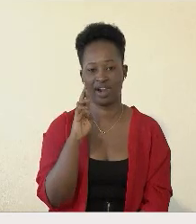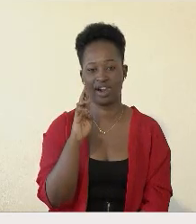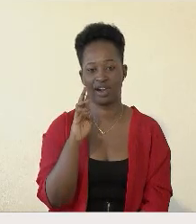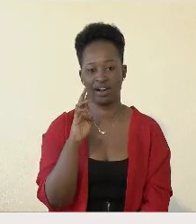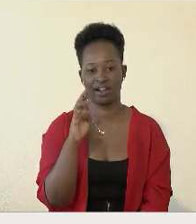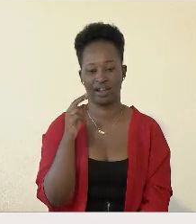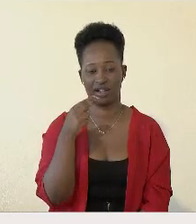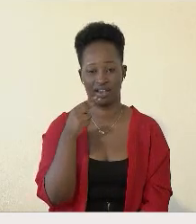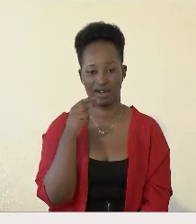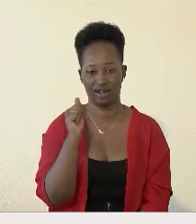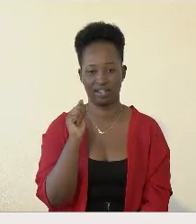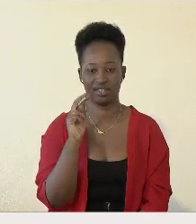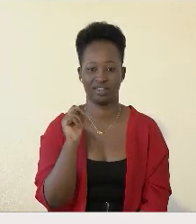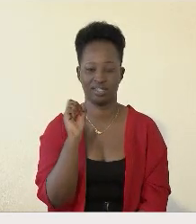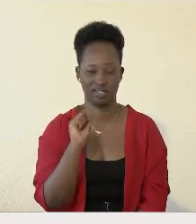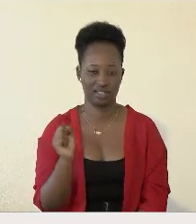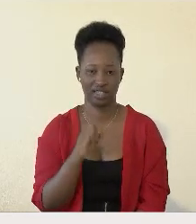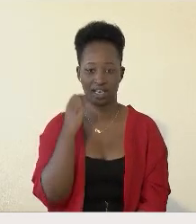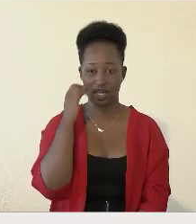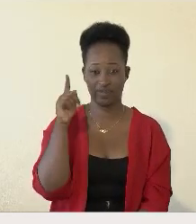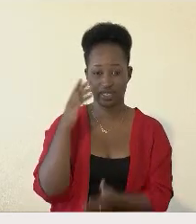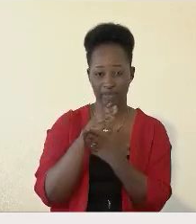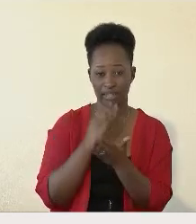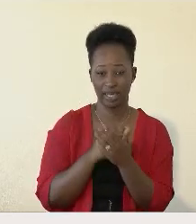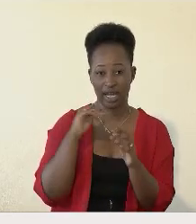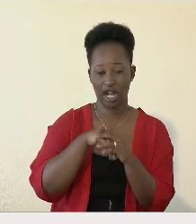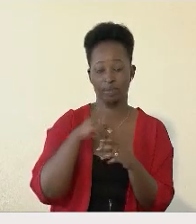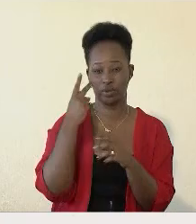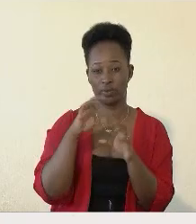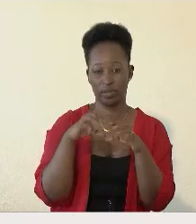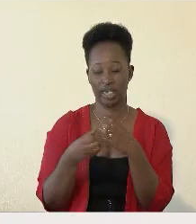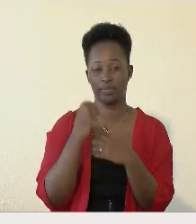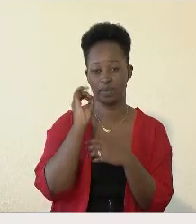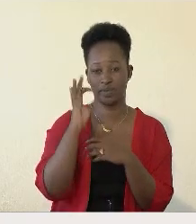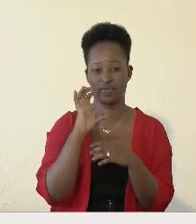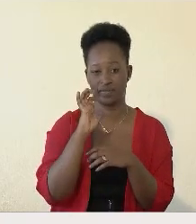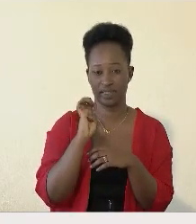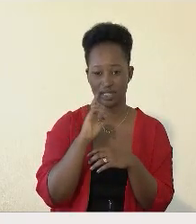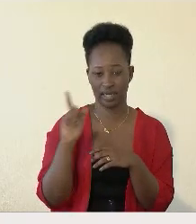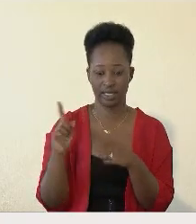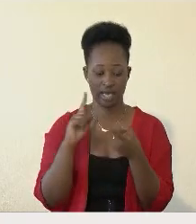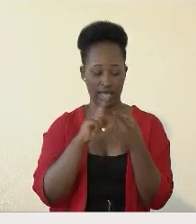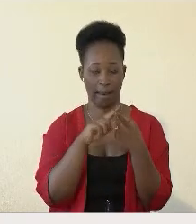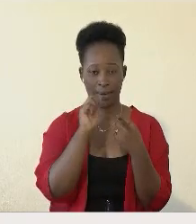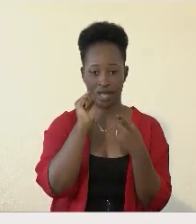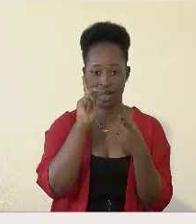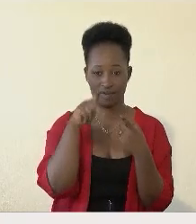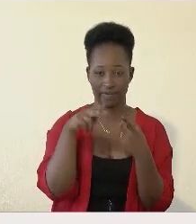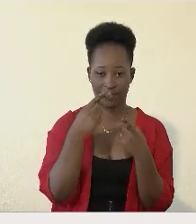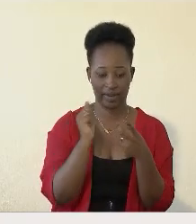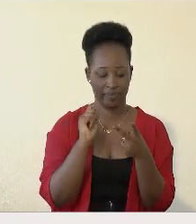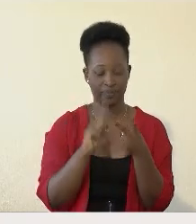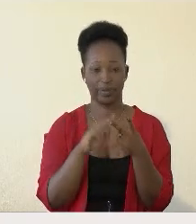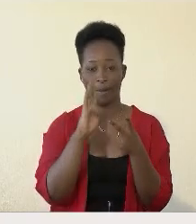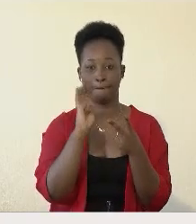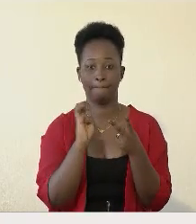pancreas. And once these parts also contains 2 types of cells. One is called alpha cells, another one is called the beta